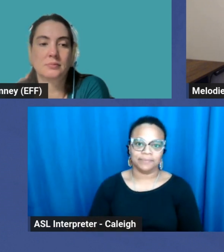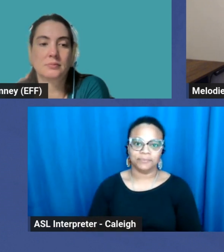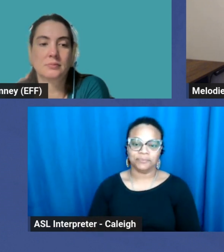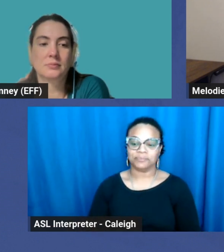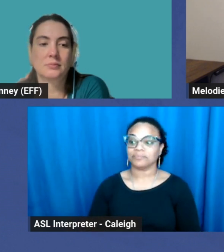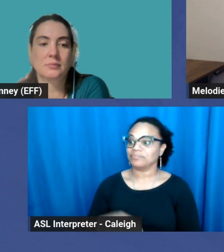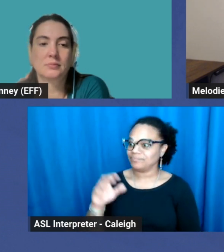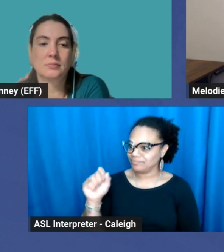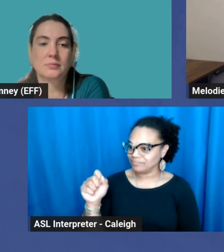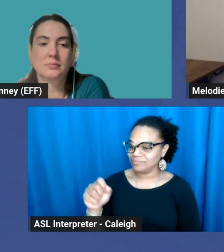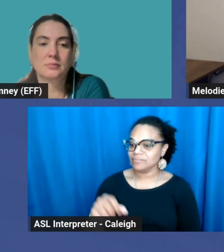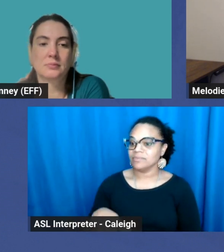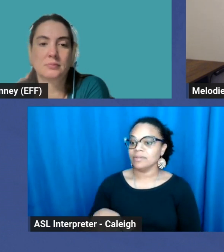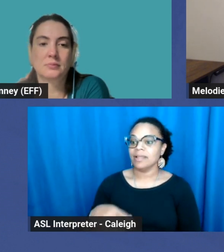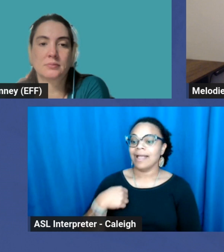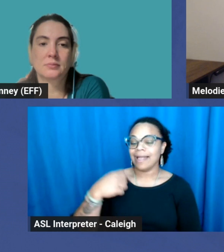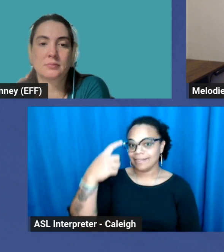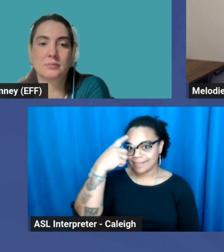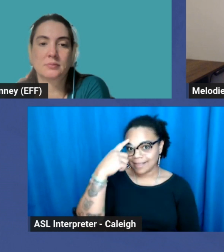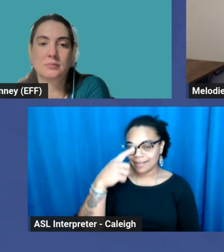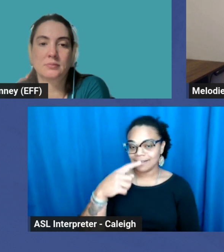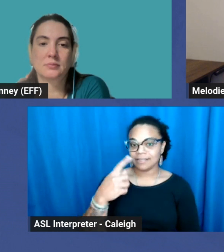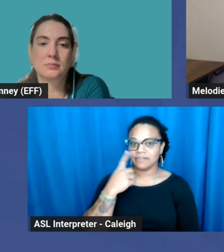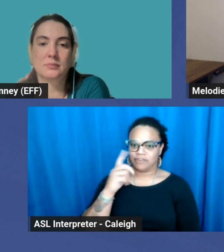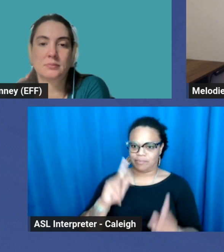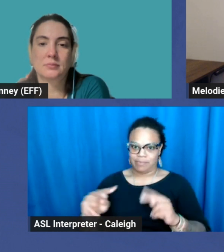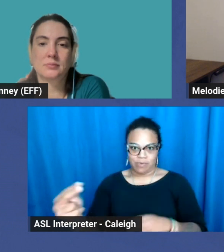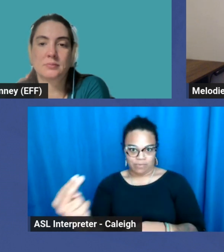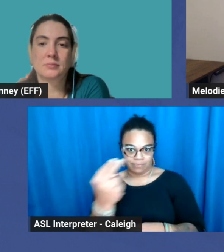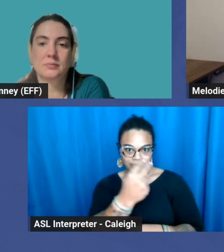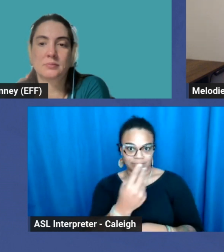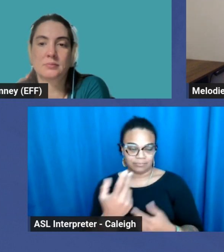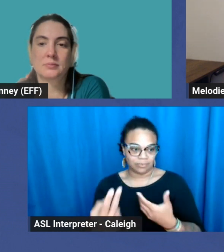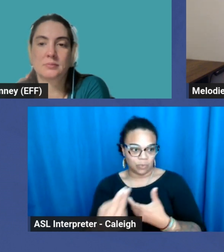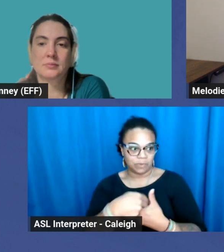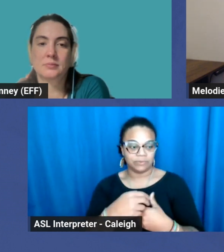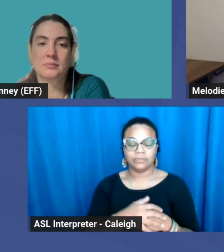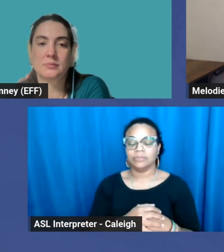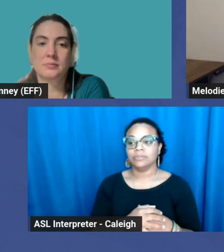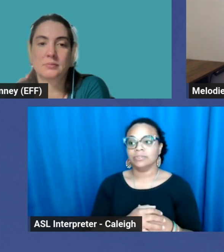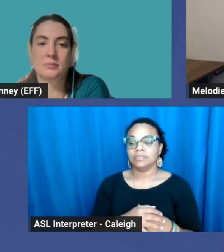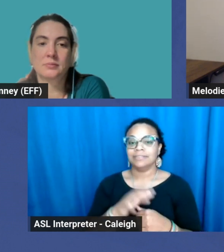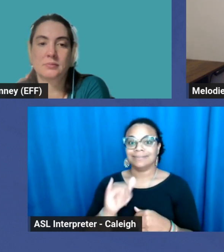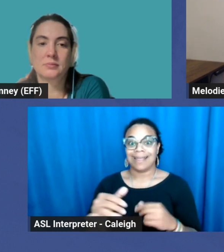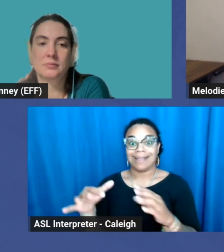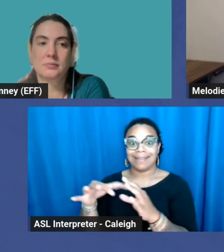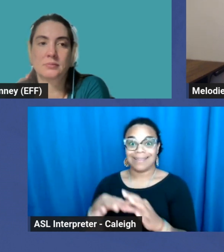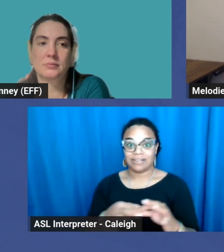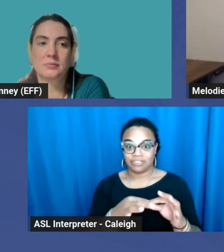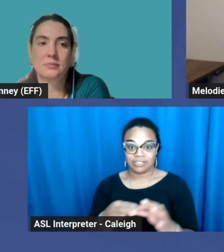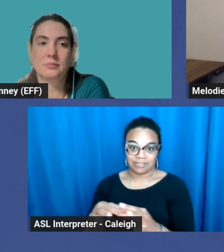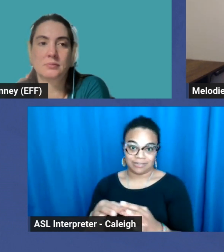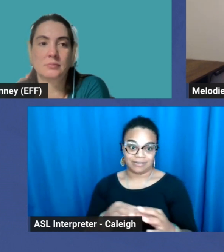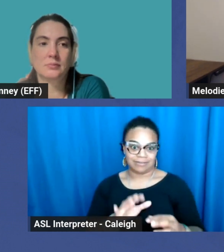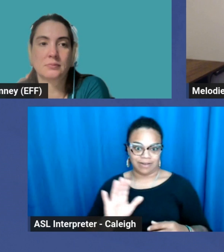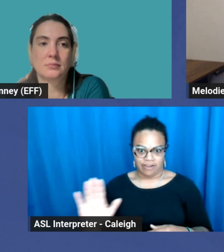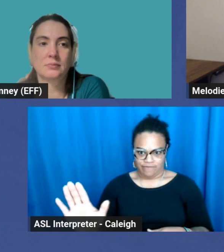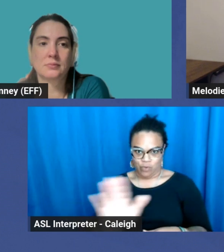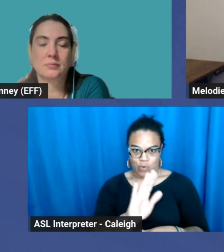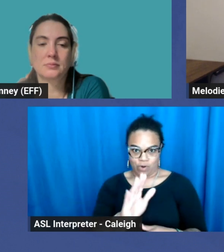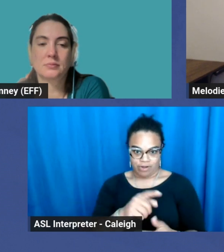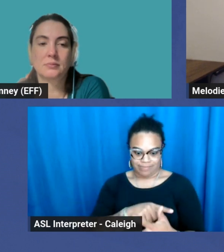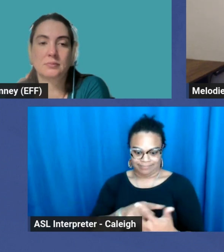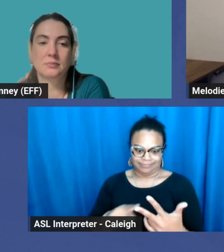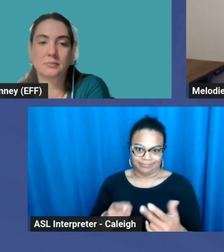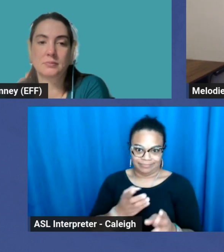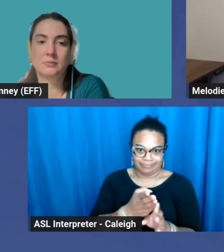Yeah. And, I think for folks listening, the connection between your three areas of expertise